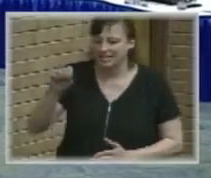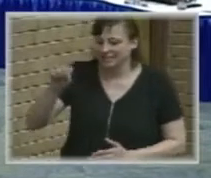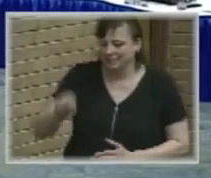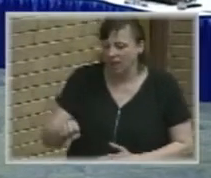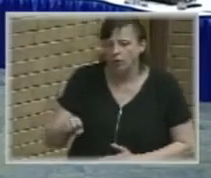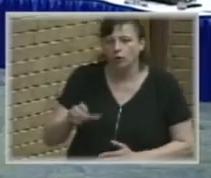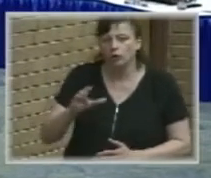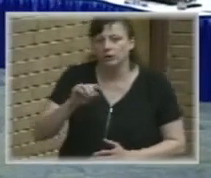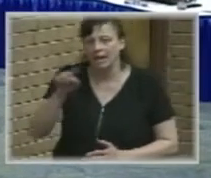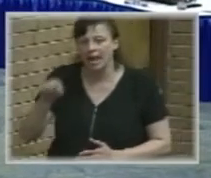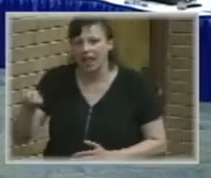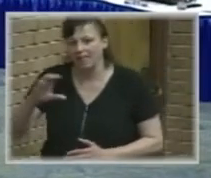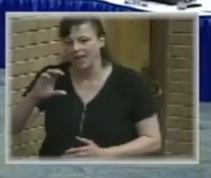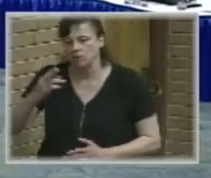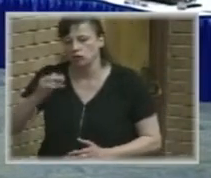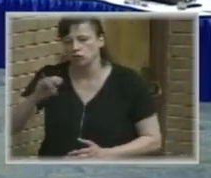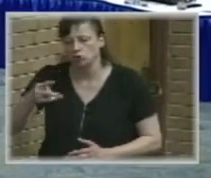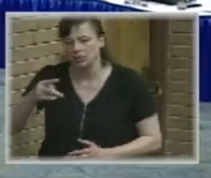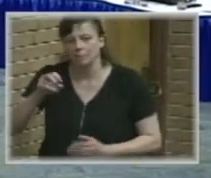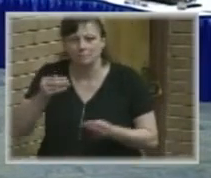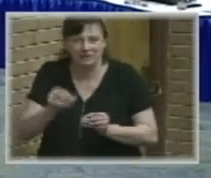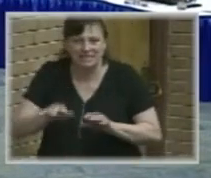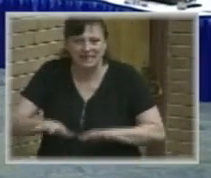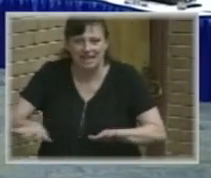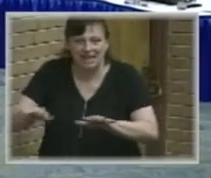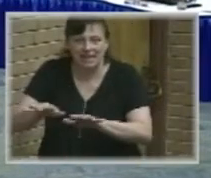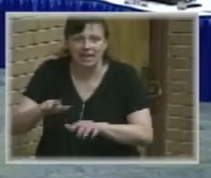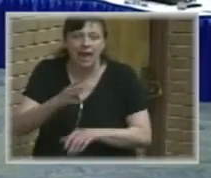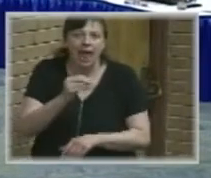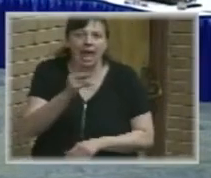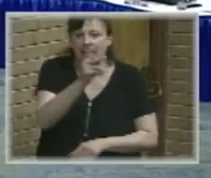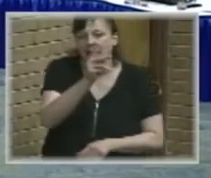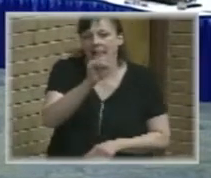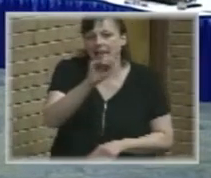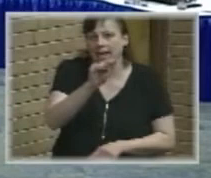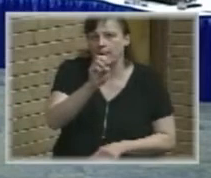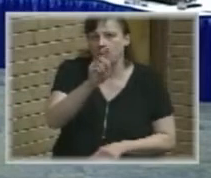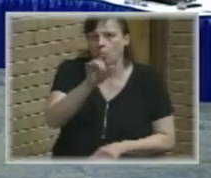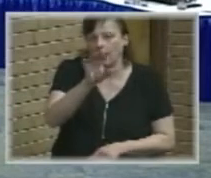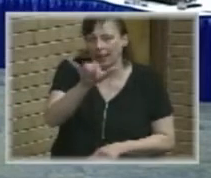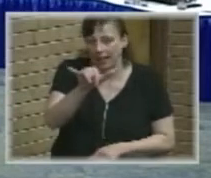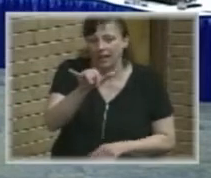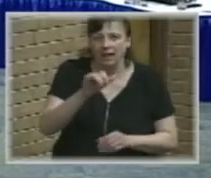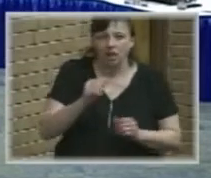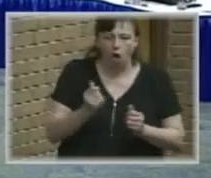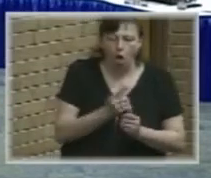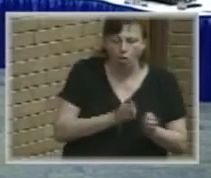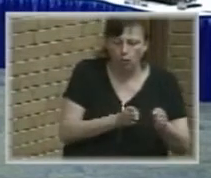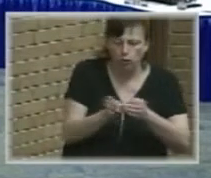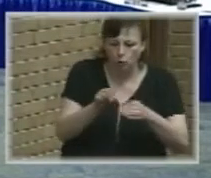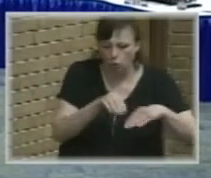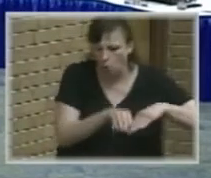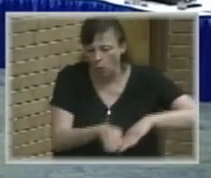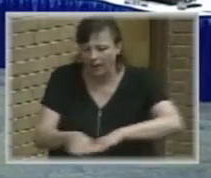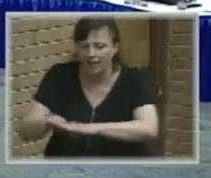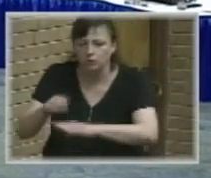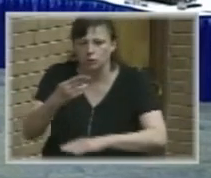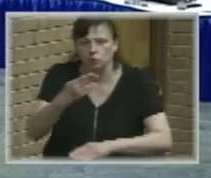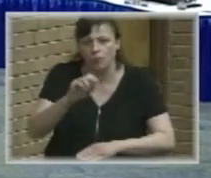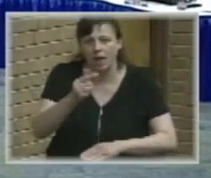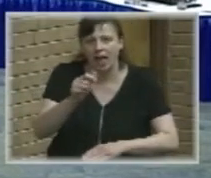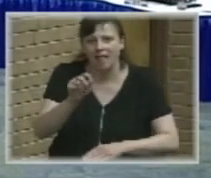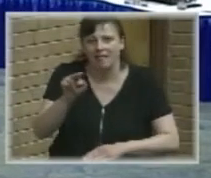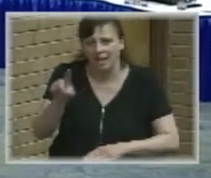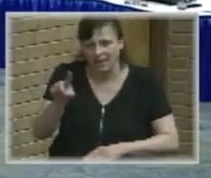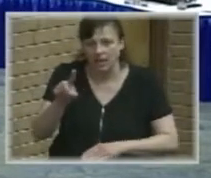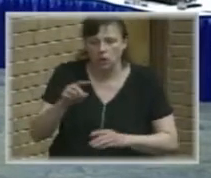that case it was Chip Seal, and Kimberly, which all run into Highland, which cross the city line